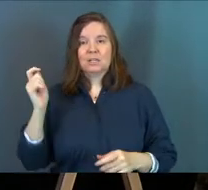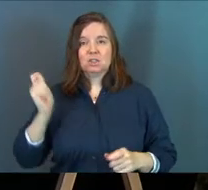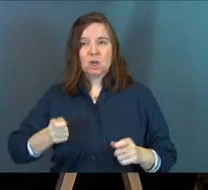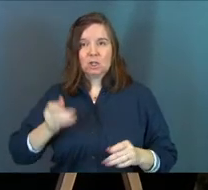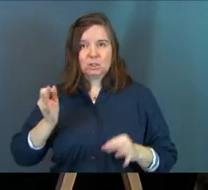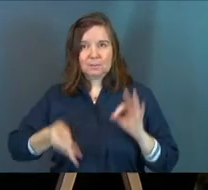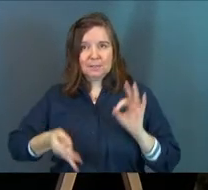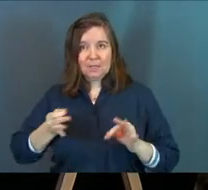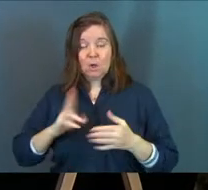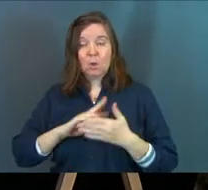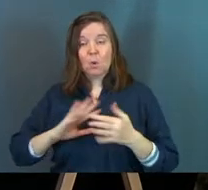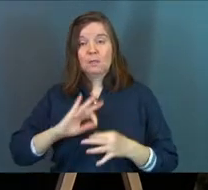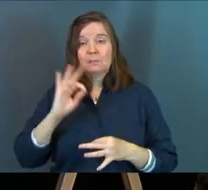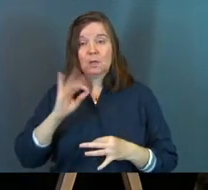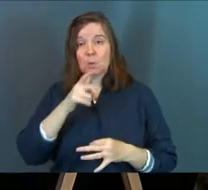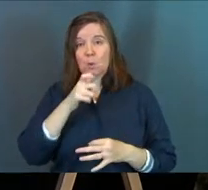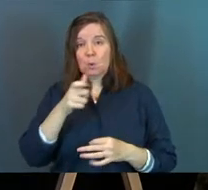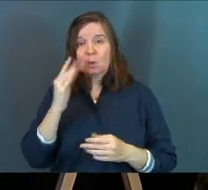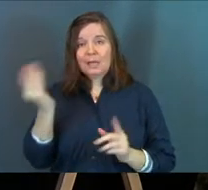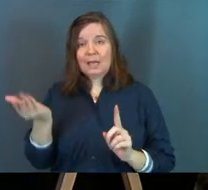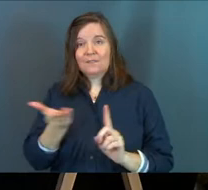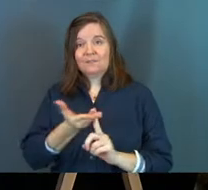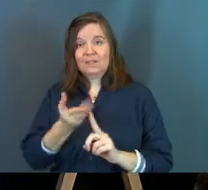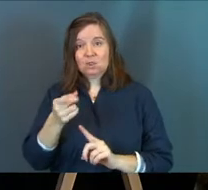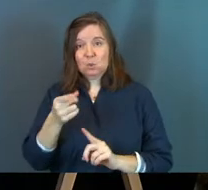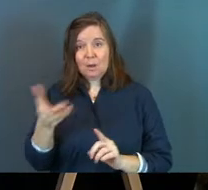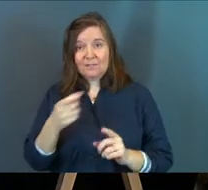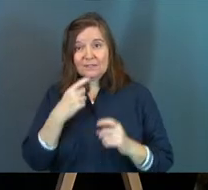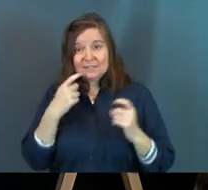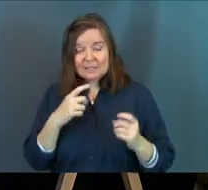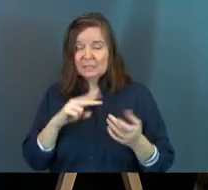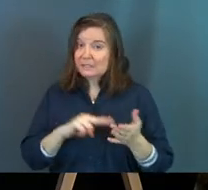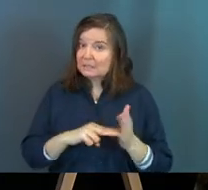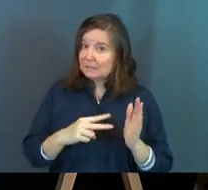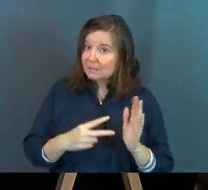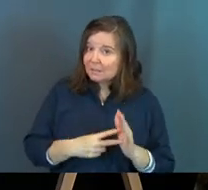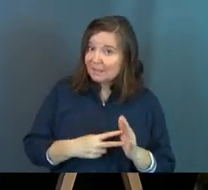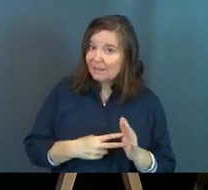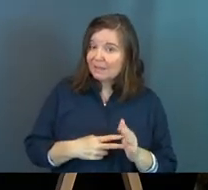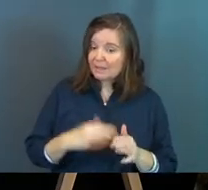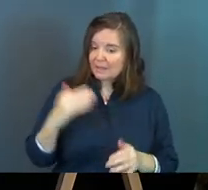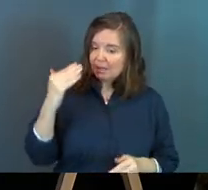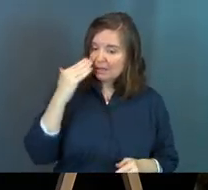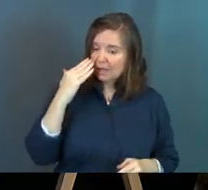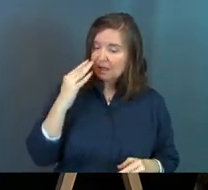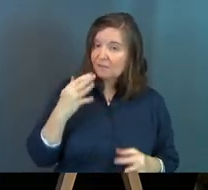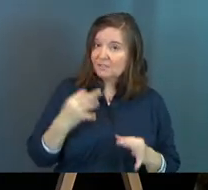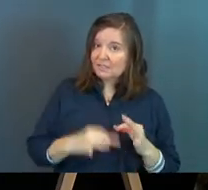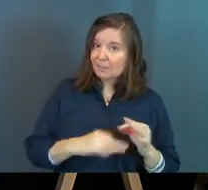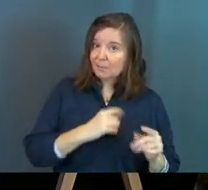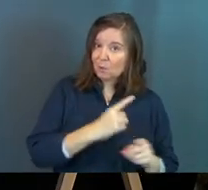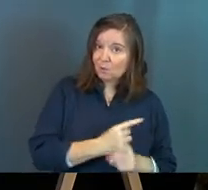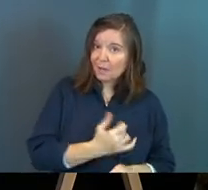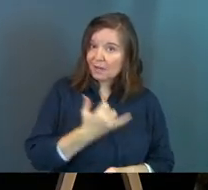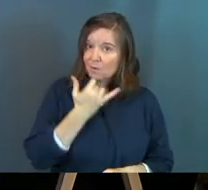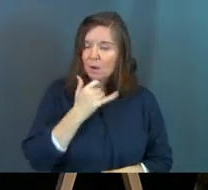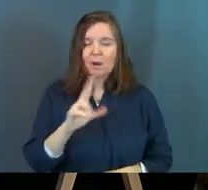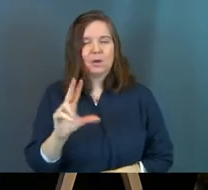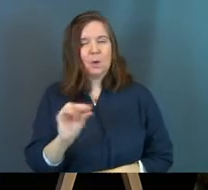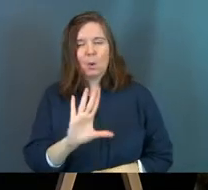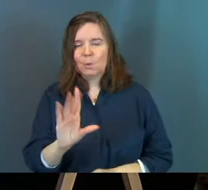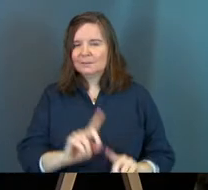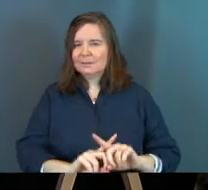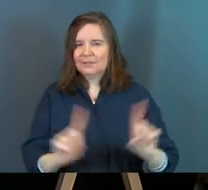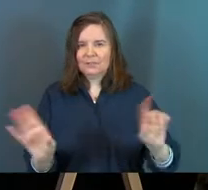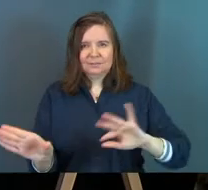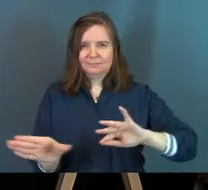judgment. The Holy Spirit is the one who convicts you of sin. Does this mean the knowledge of simple right and wrong? No, that's not